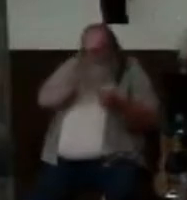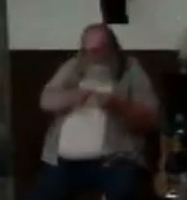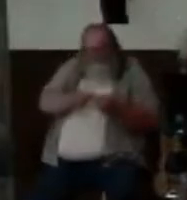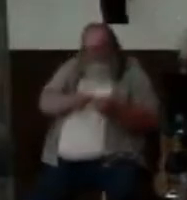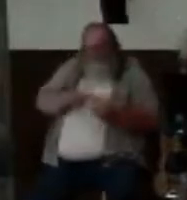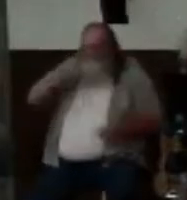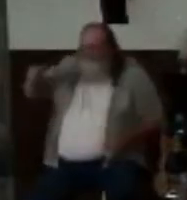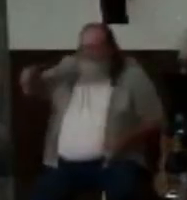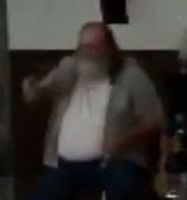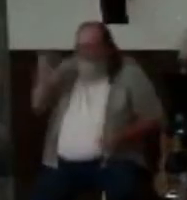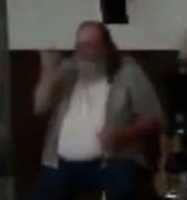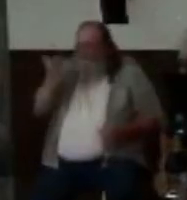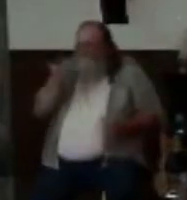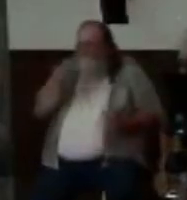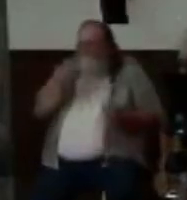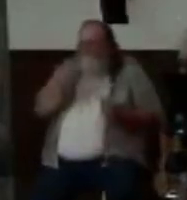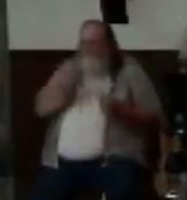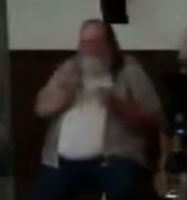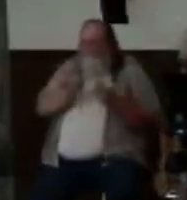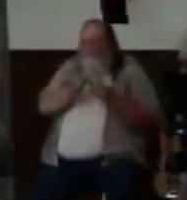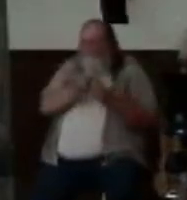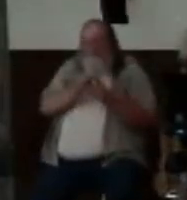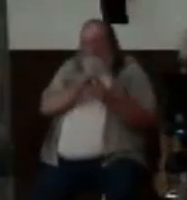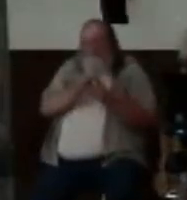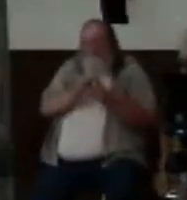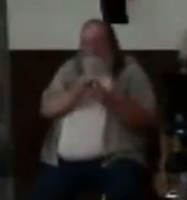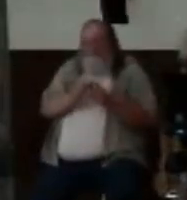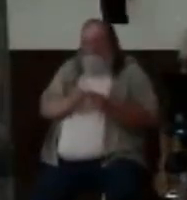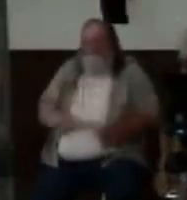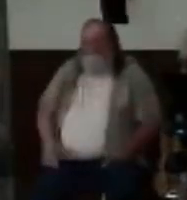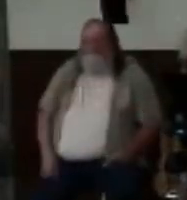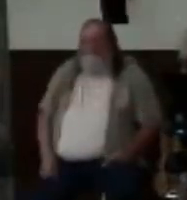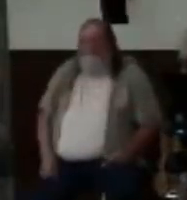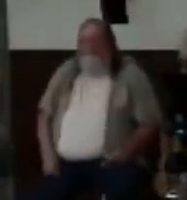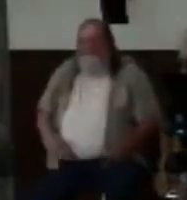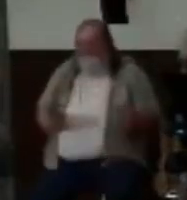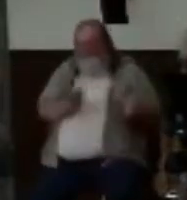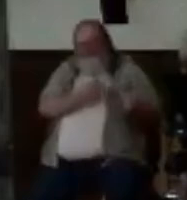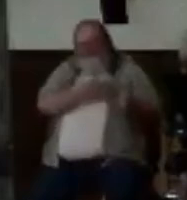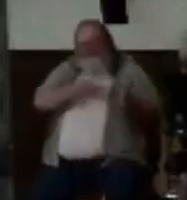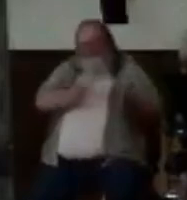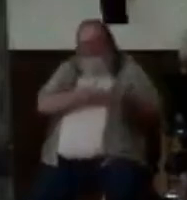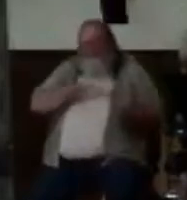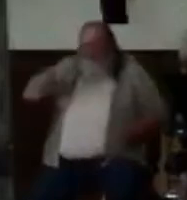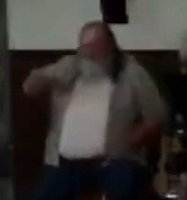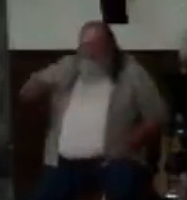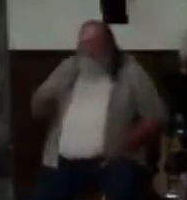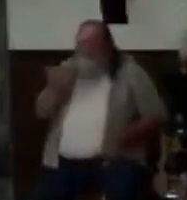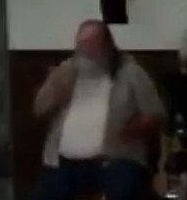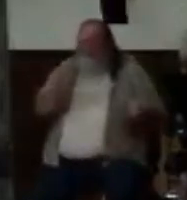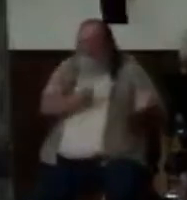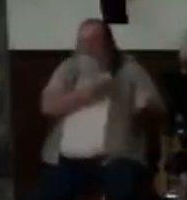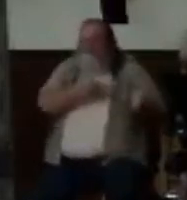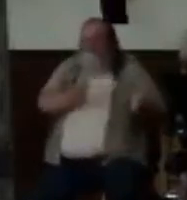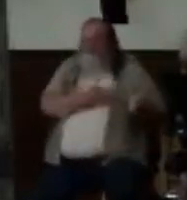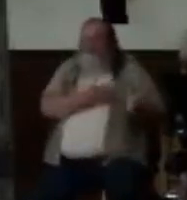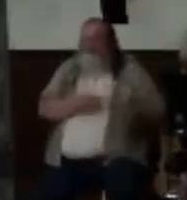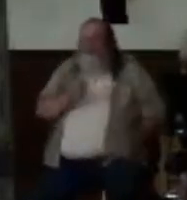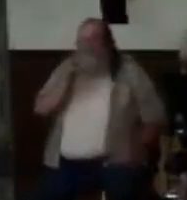new prayers, give new offerings, sing new songs. Pools of stagnant